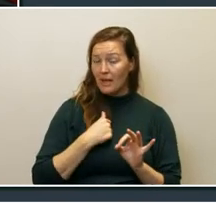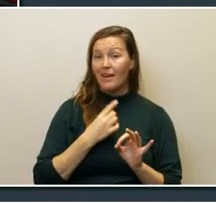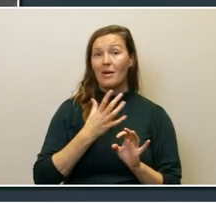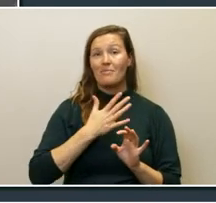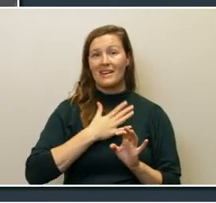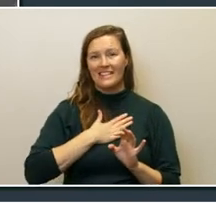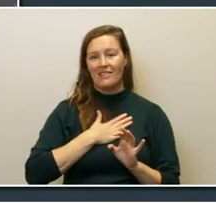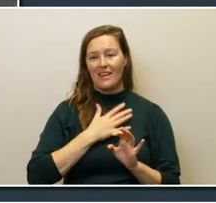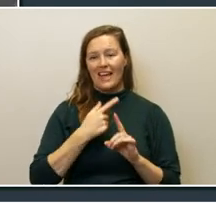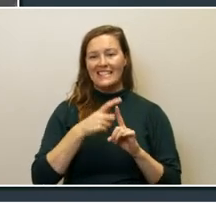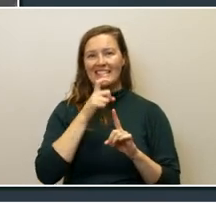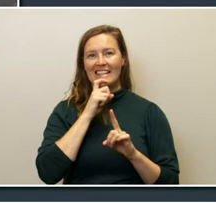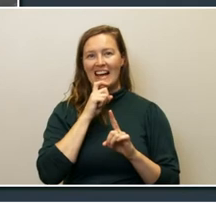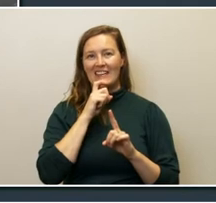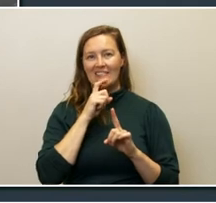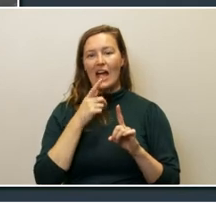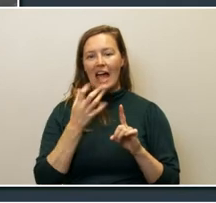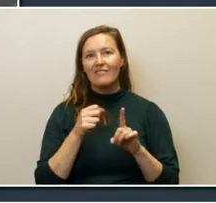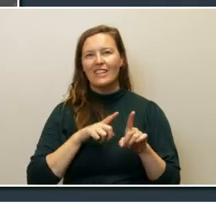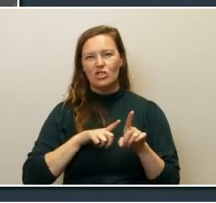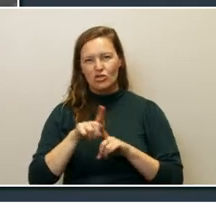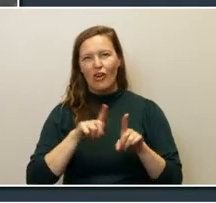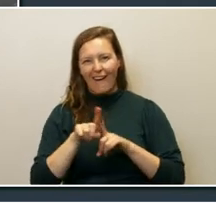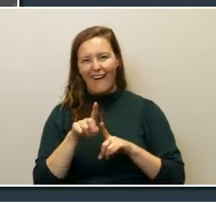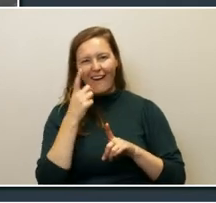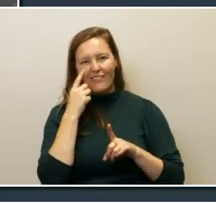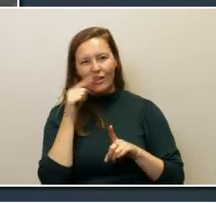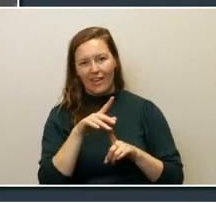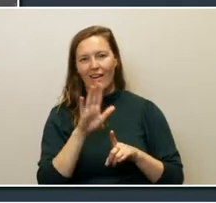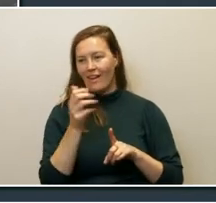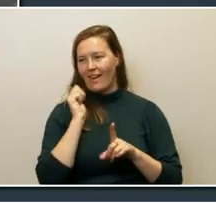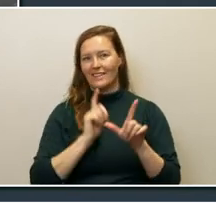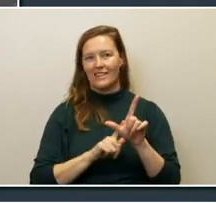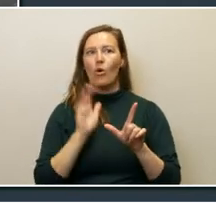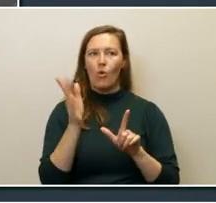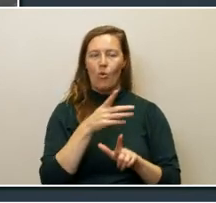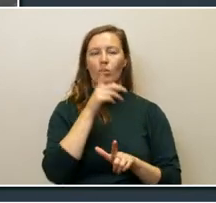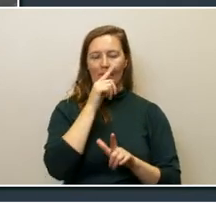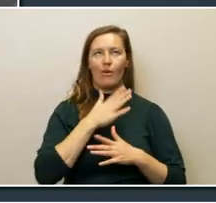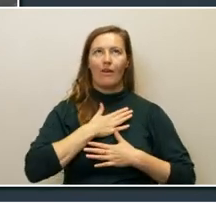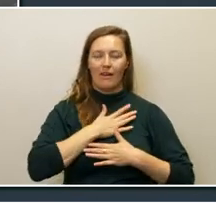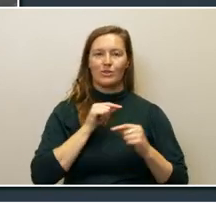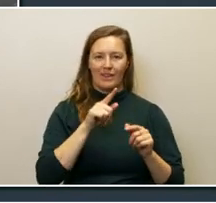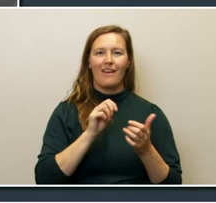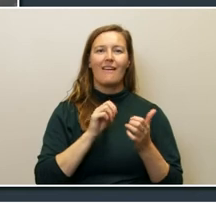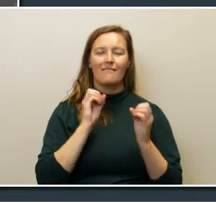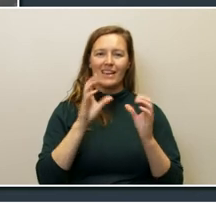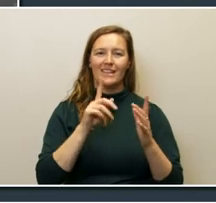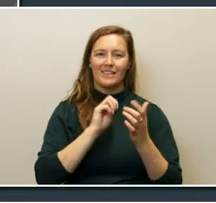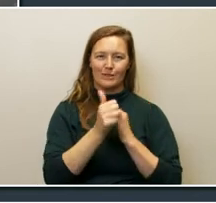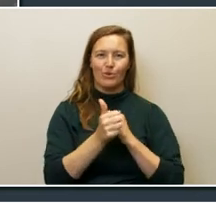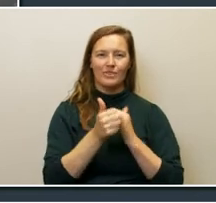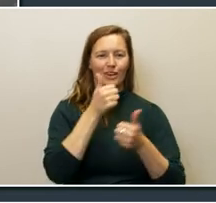the opportunity to take my staff on a try-it session for our work do last year, and everyone loved it. It was a fantastic sport you have